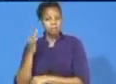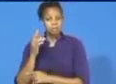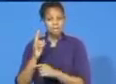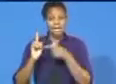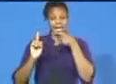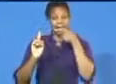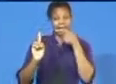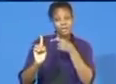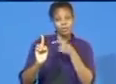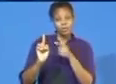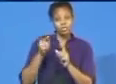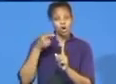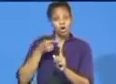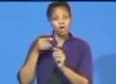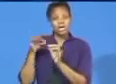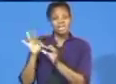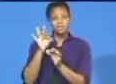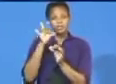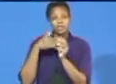leader.